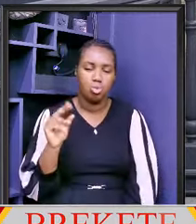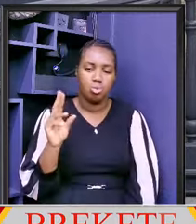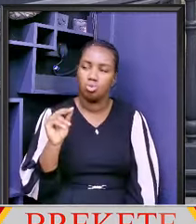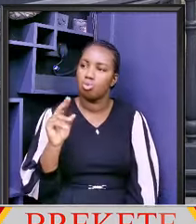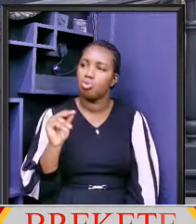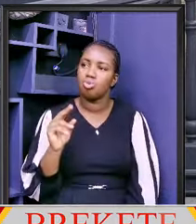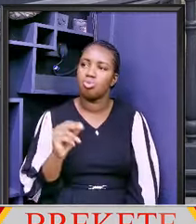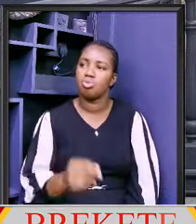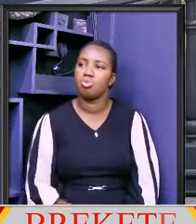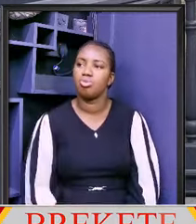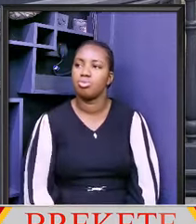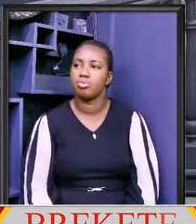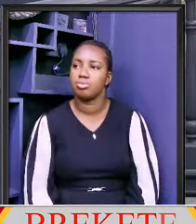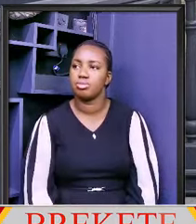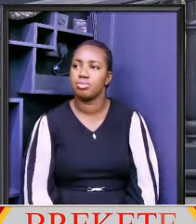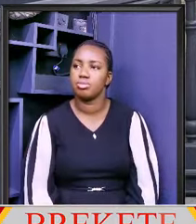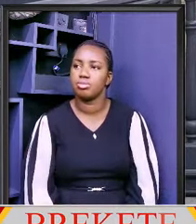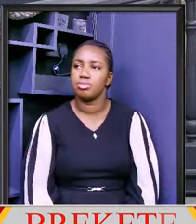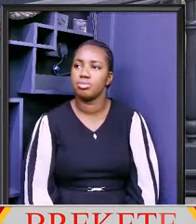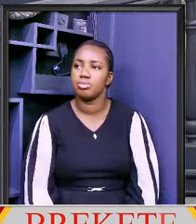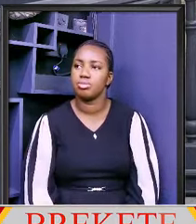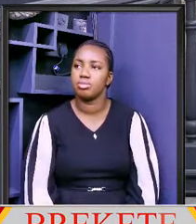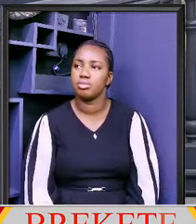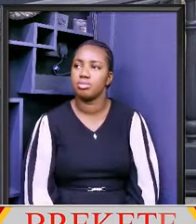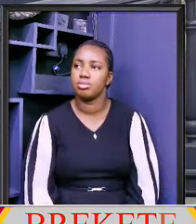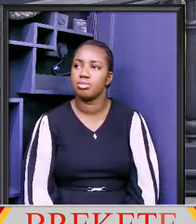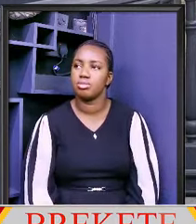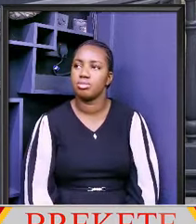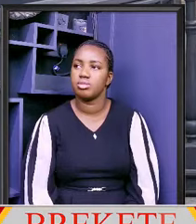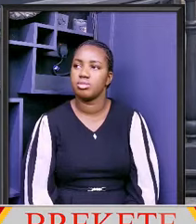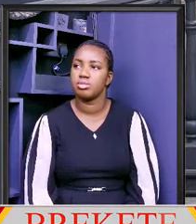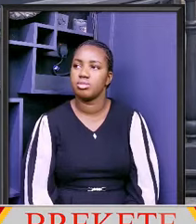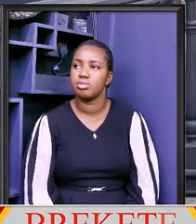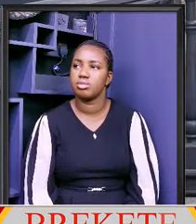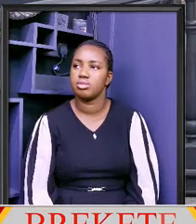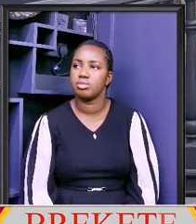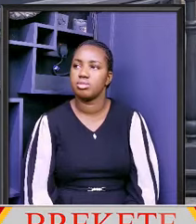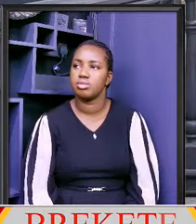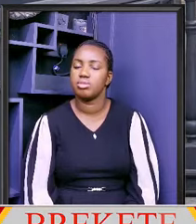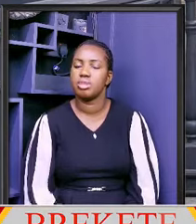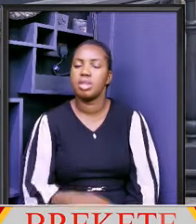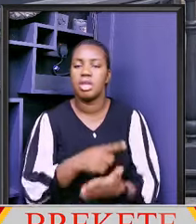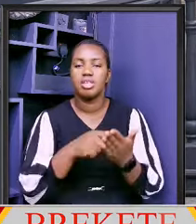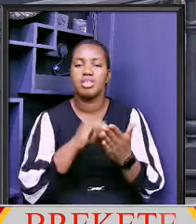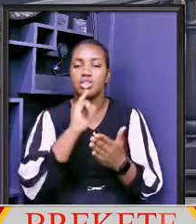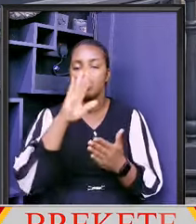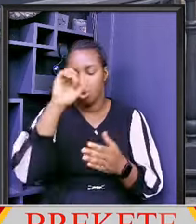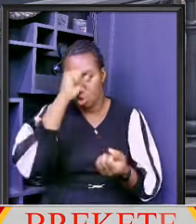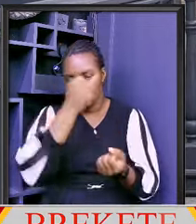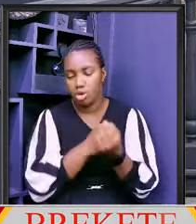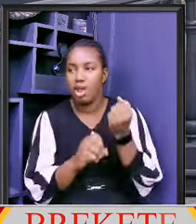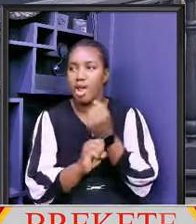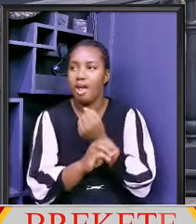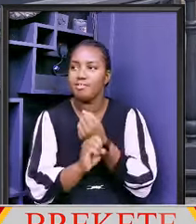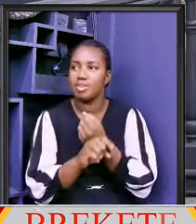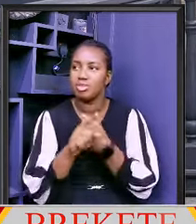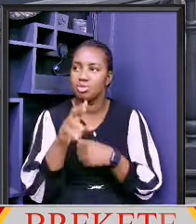thank you very much. Please. Thank you very much. Please, sir. Thank you very much. This is your son advising you, sir. Thank you very much. Yes,